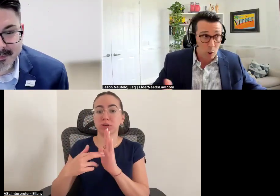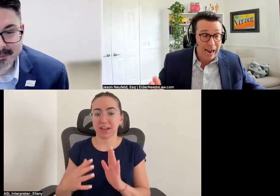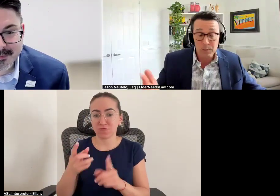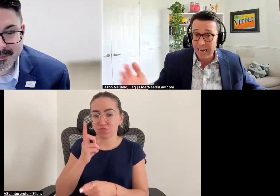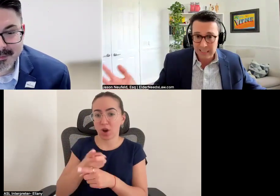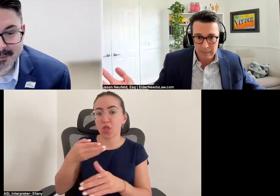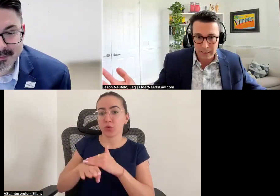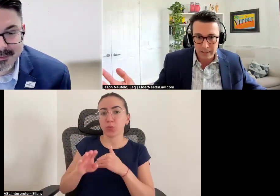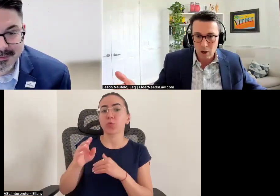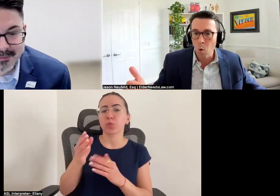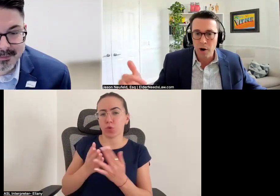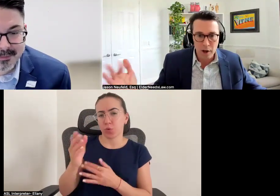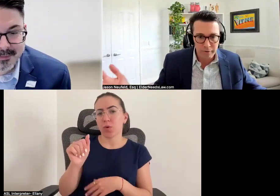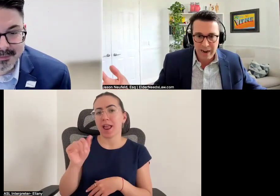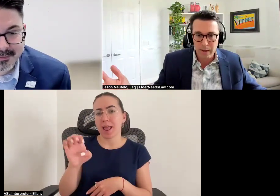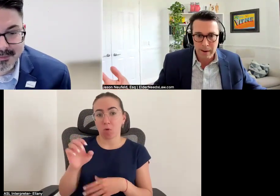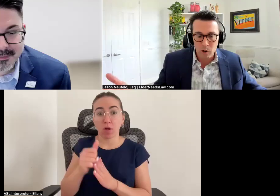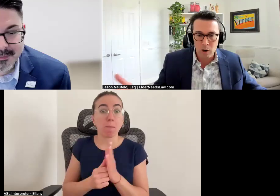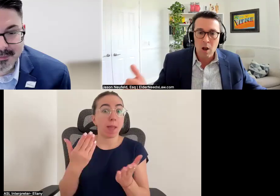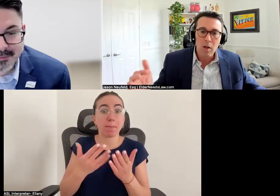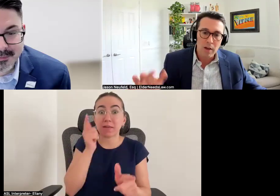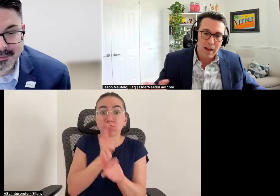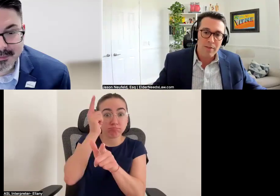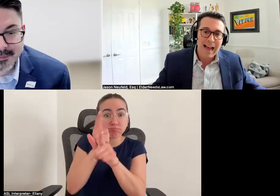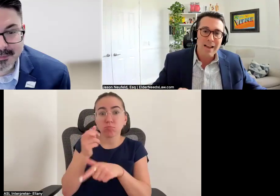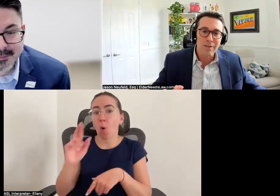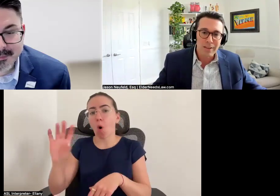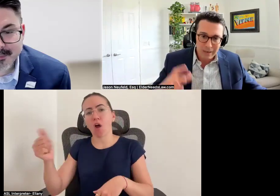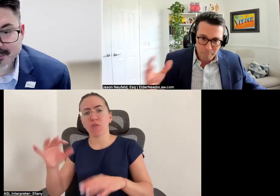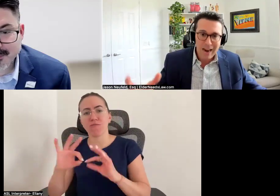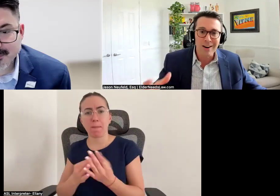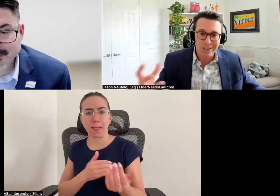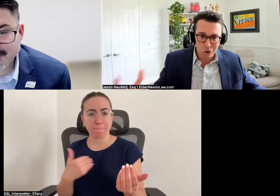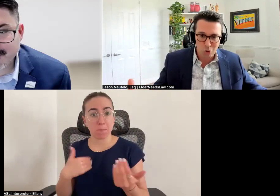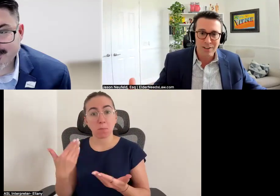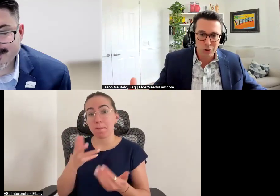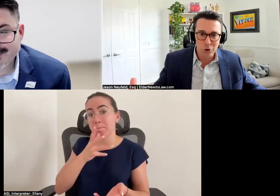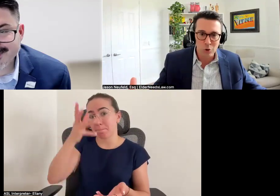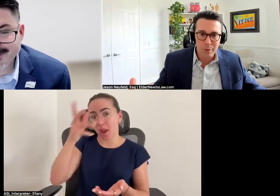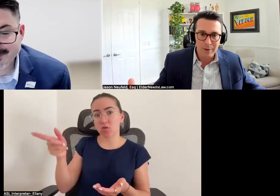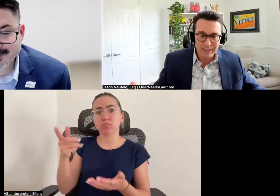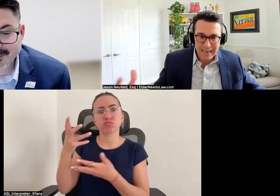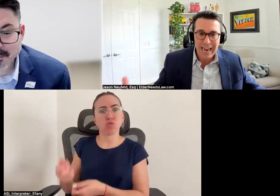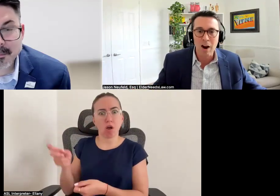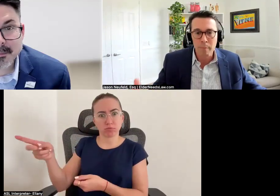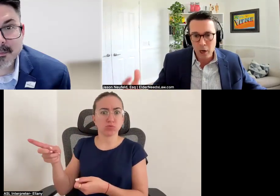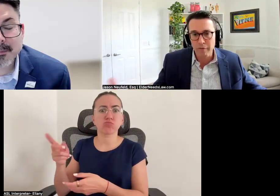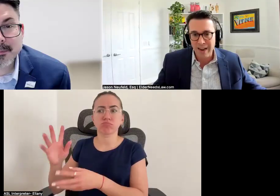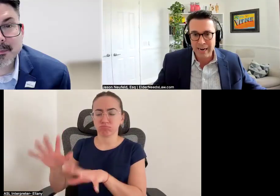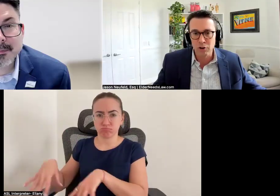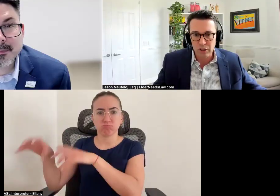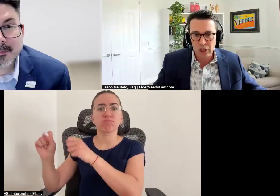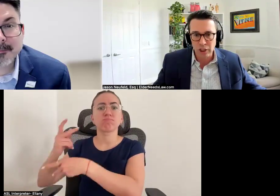be perhaps a sibling or another family member that the parent trusts to be able to take care and make